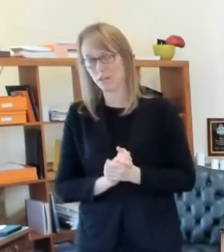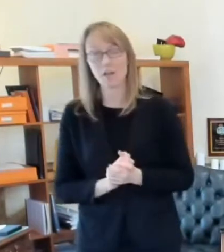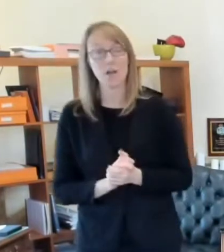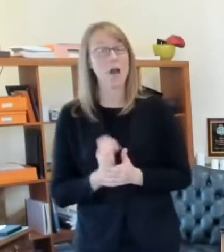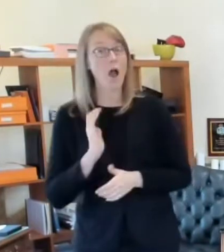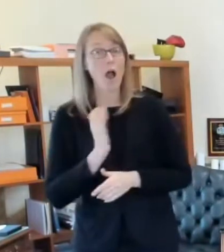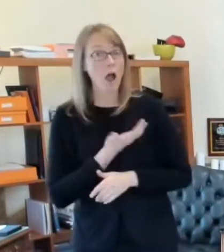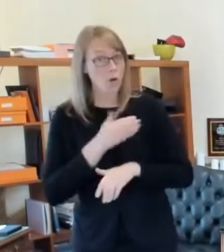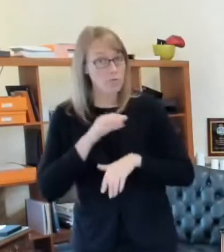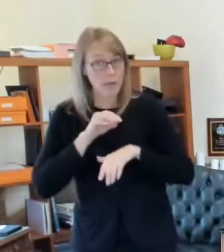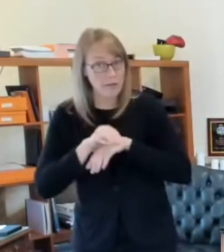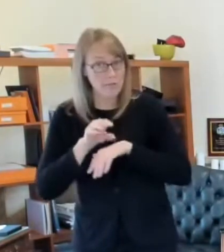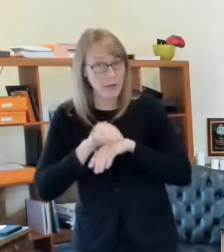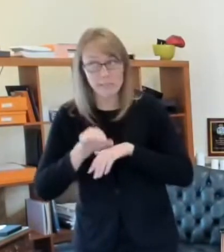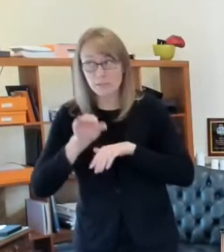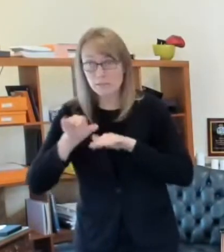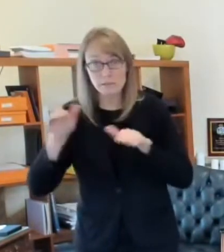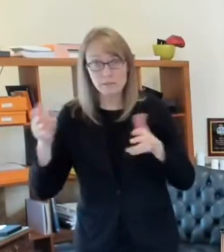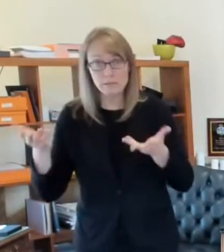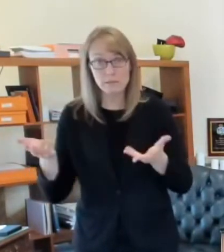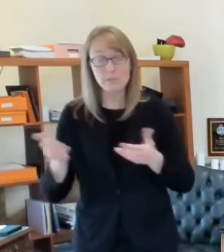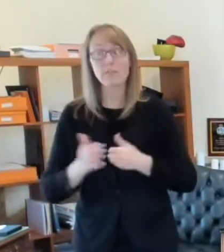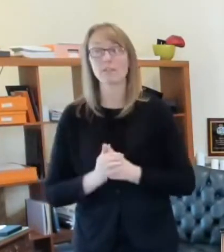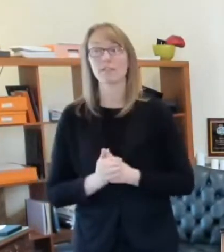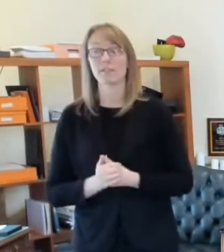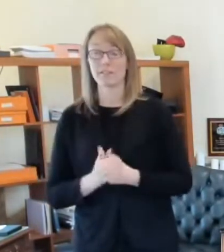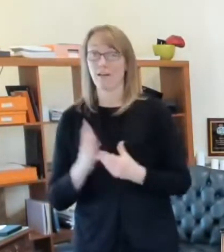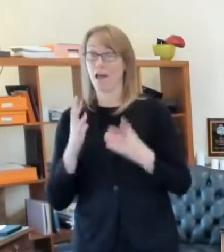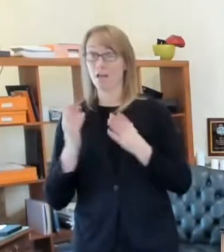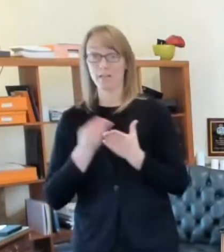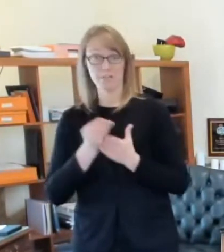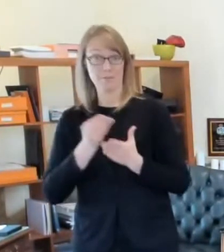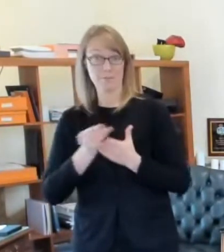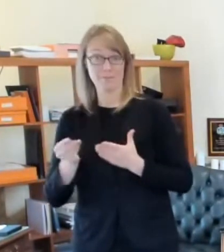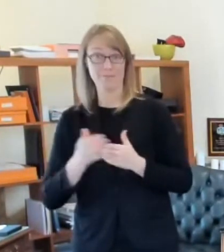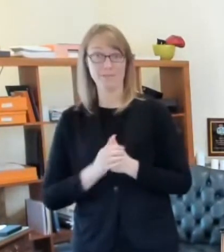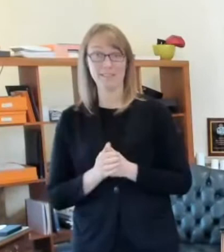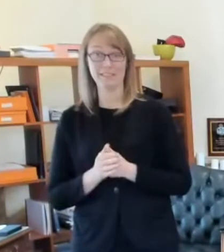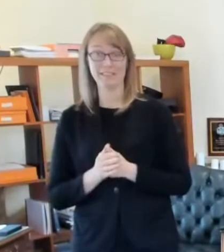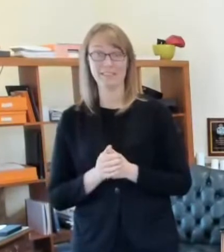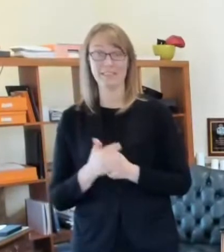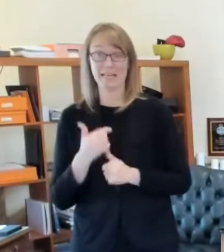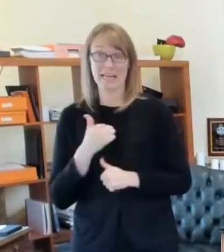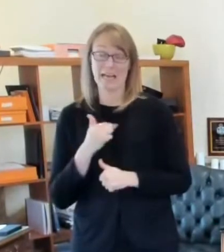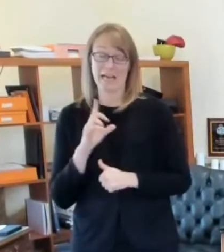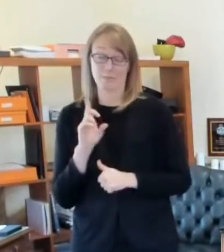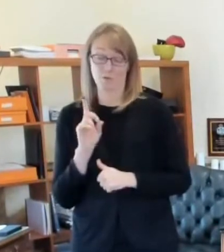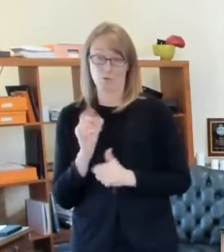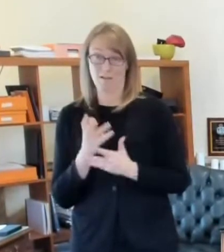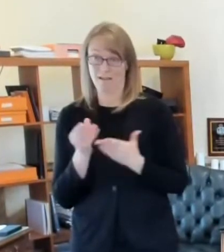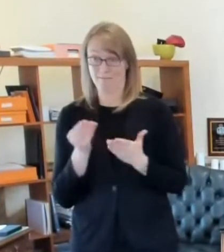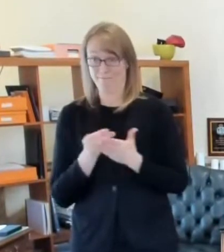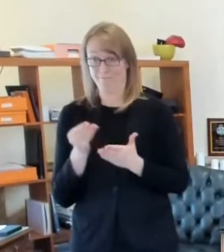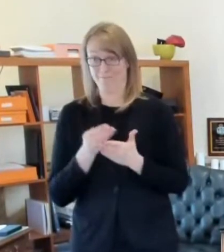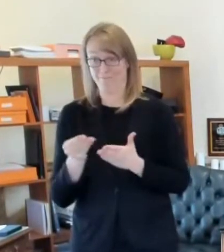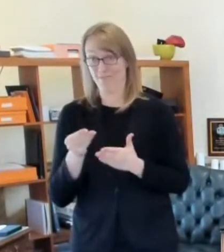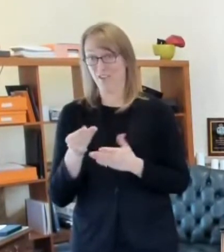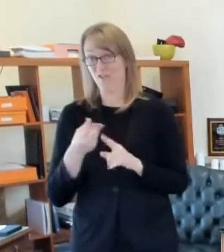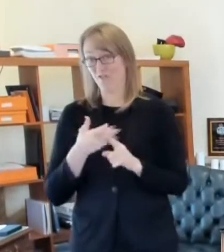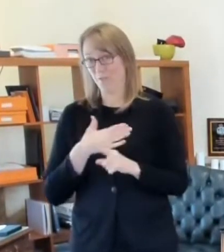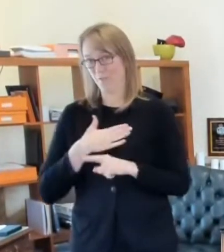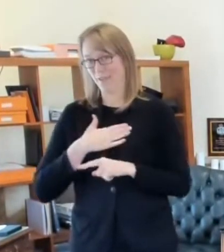shopping? Well, I don't know about you all, but you know, I'm doing a lot of holiday shopping from my kitchen